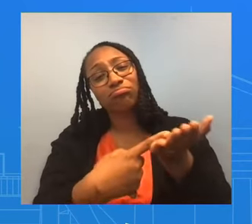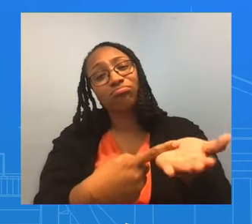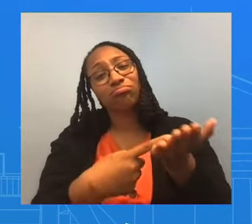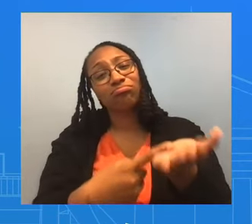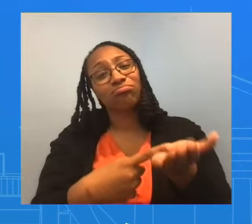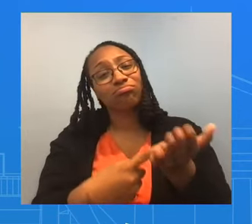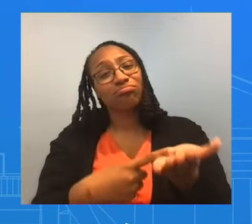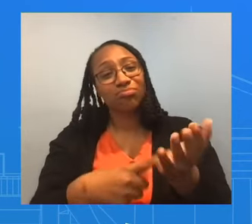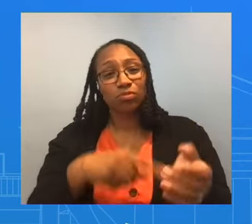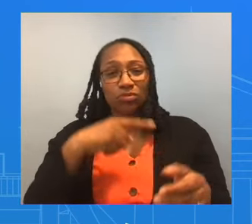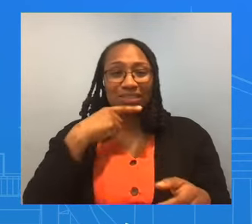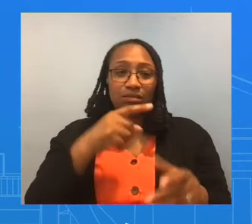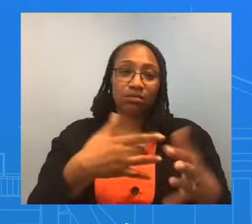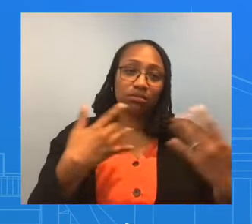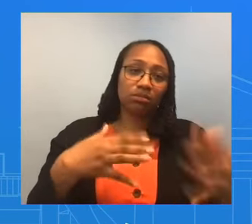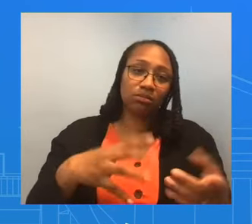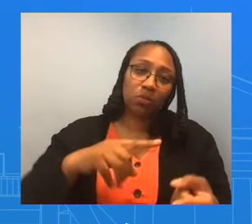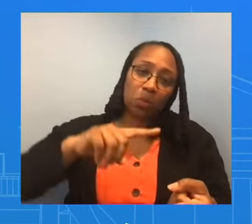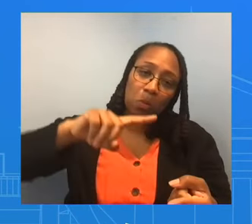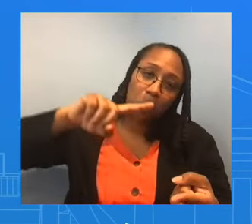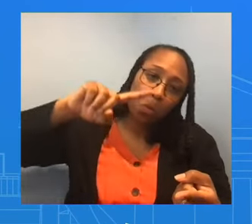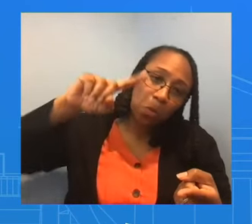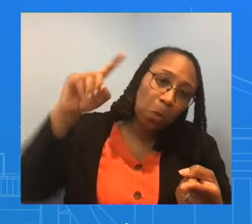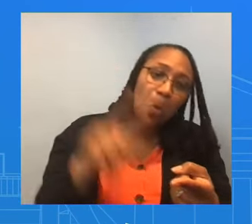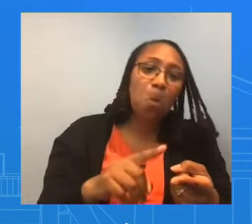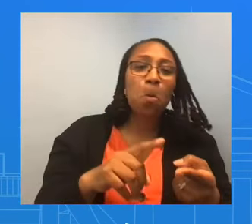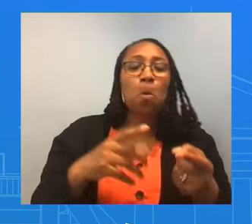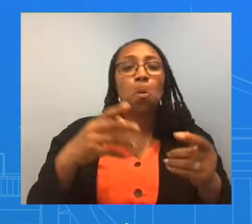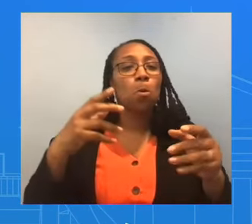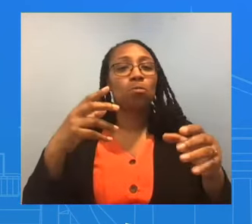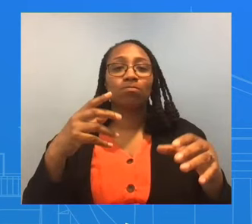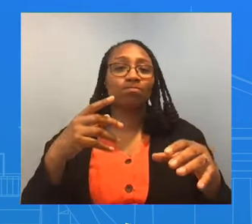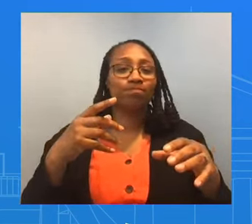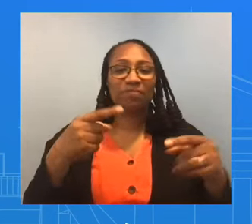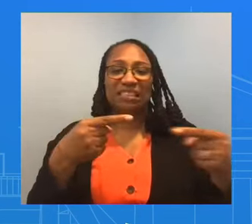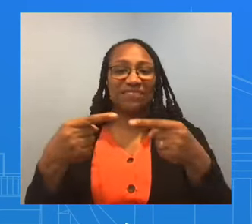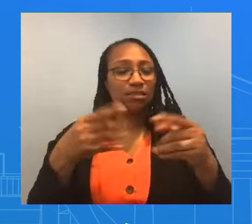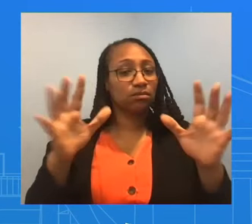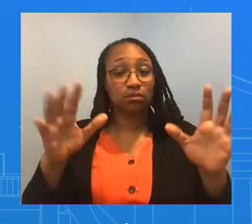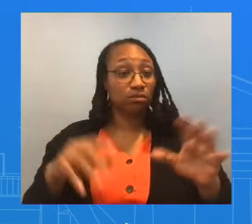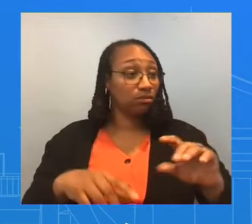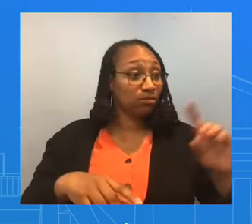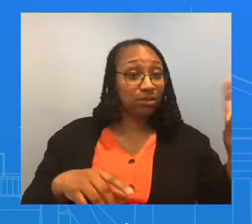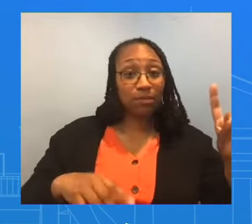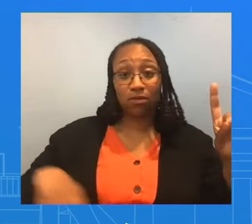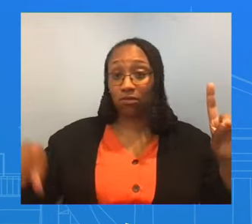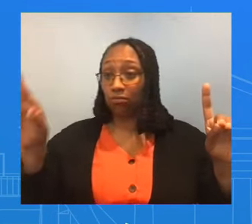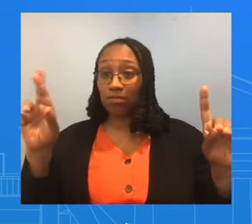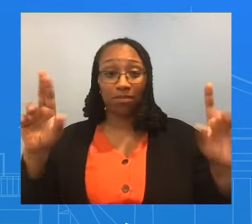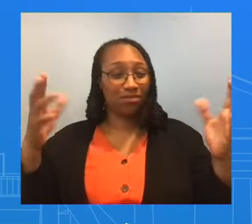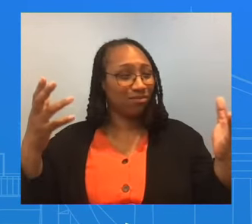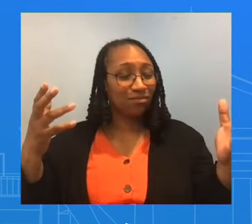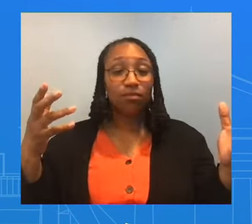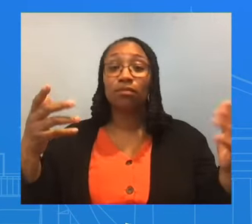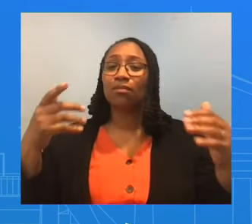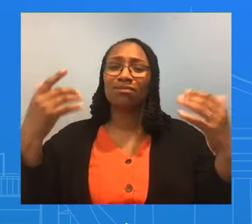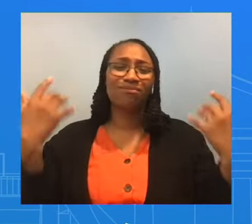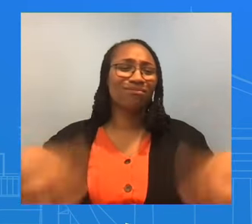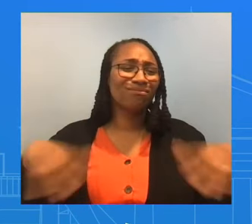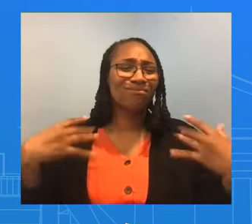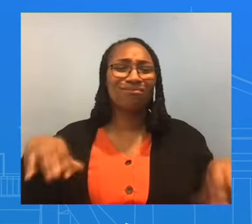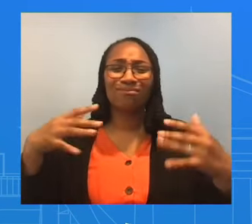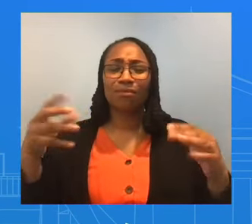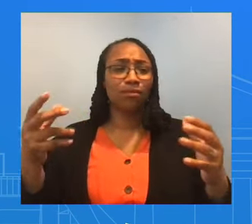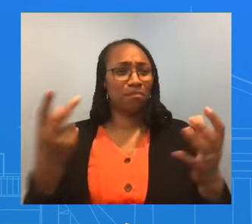than 350 pieces of legislation that were indeed bipartisan. Most recently, as you all know, the budget agreement that was